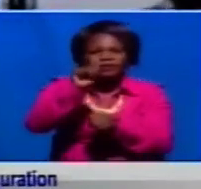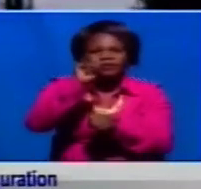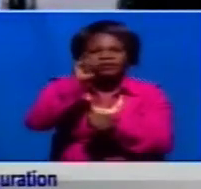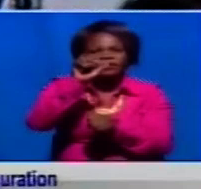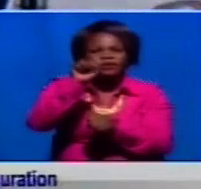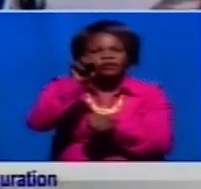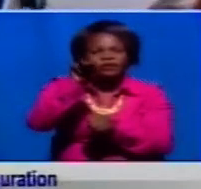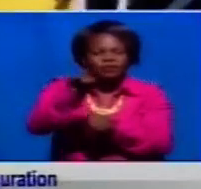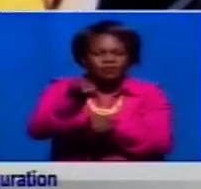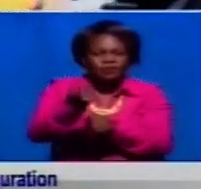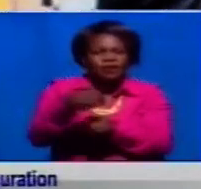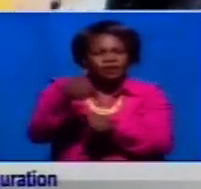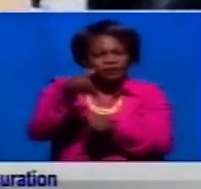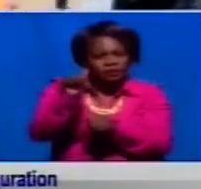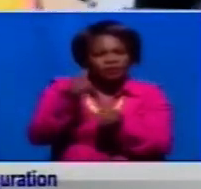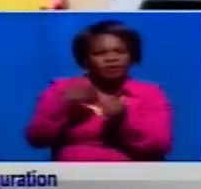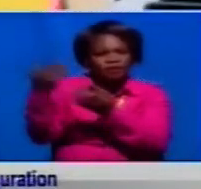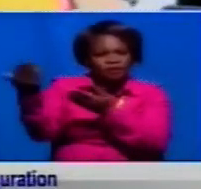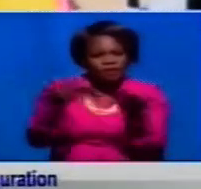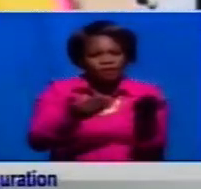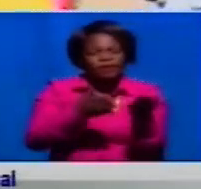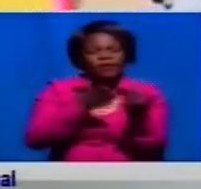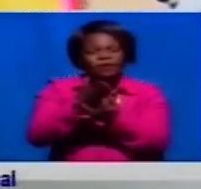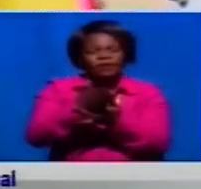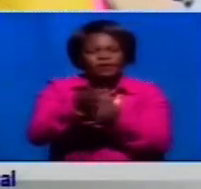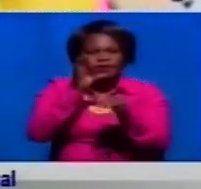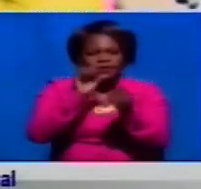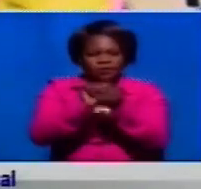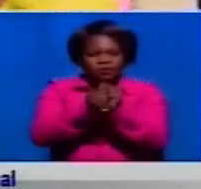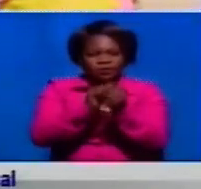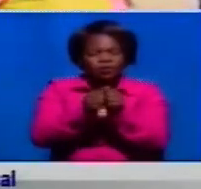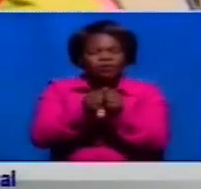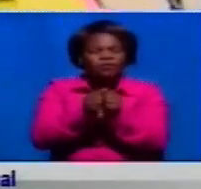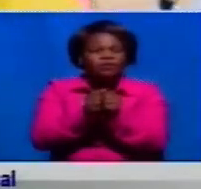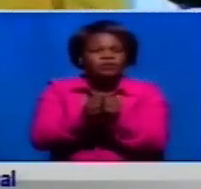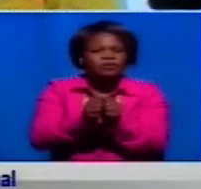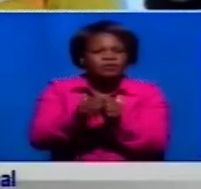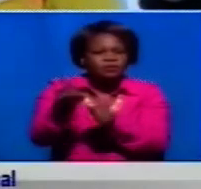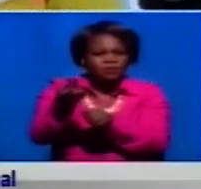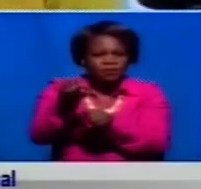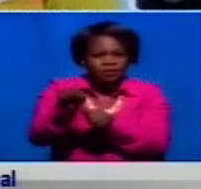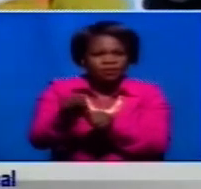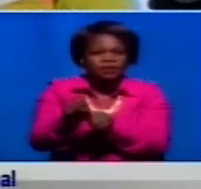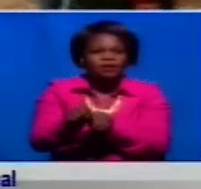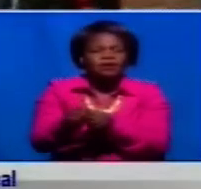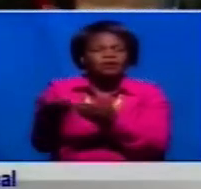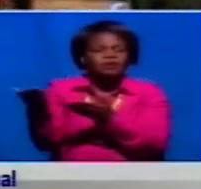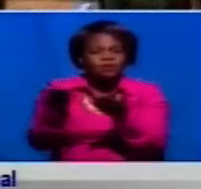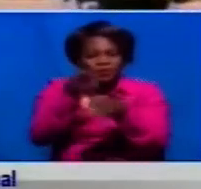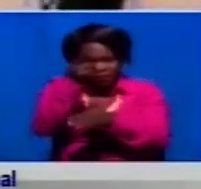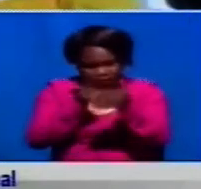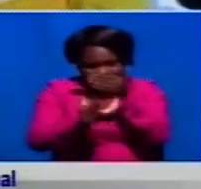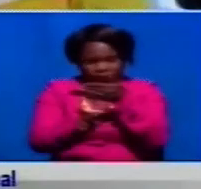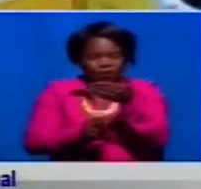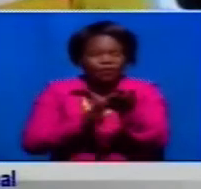arrived. Mrs. Hassan, who was welcomed by Sports Permanent Secretary Agnes Musunga, was treated to a quarter guard of honor by Zambia